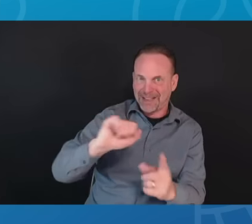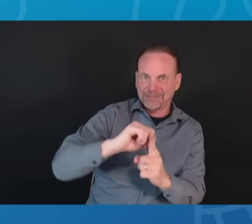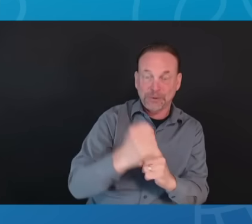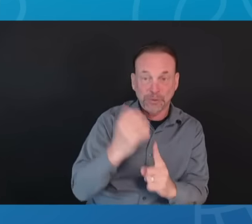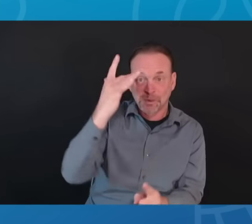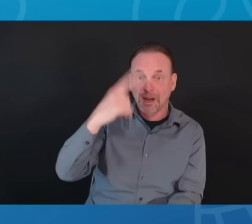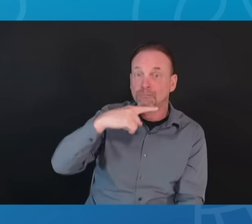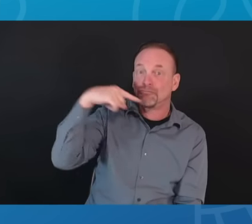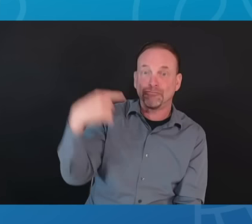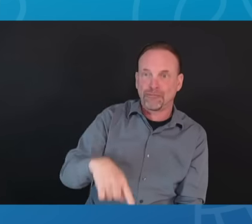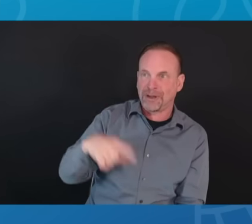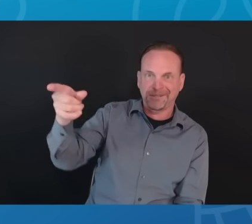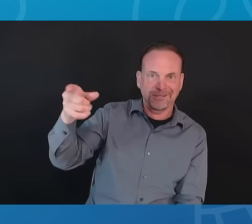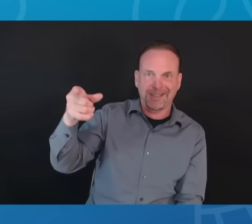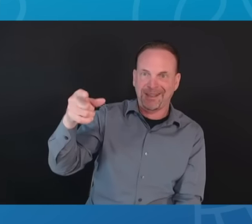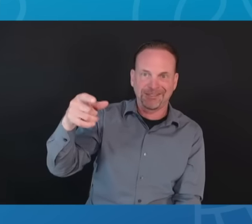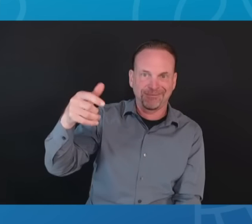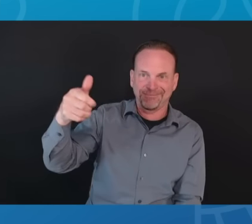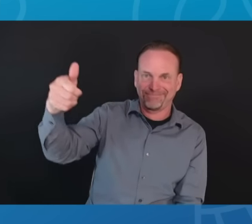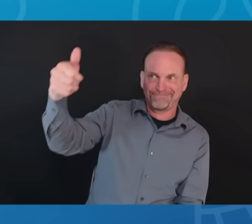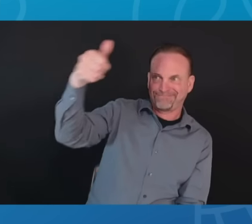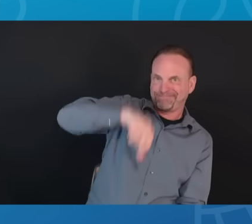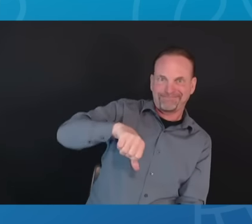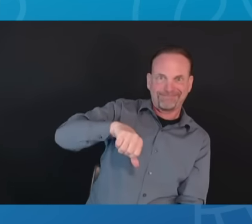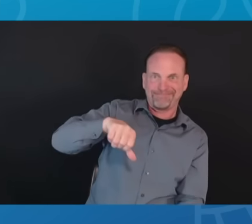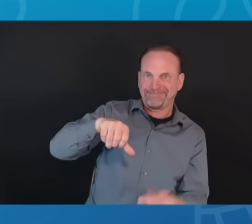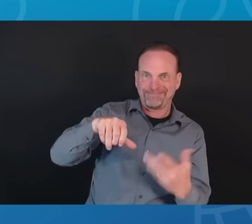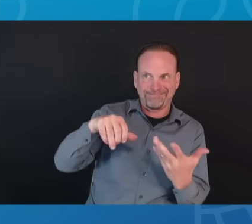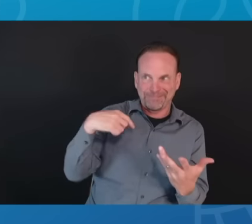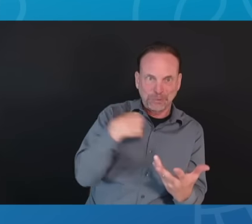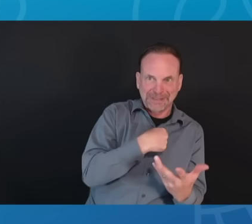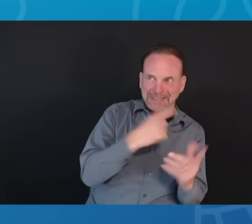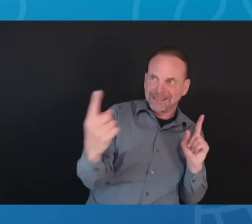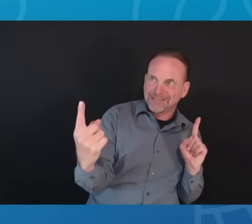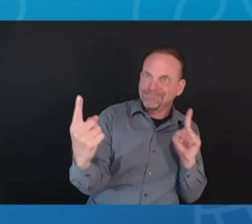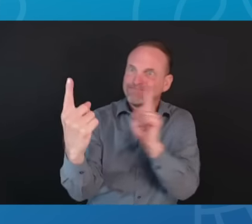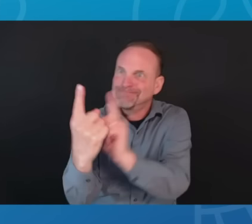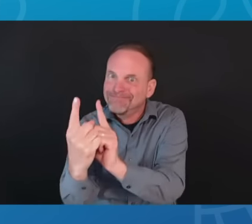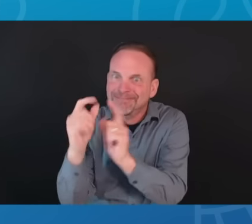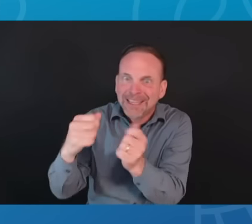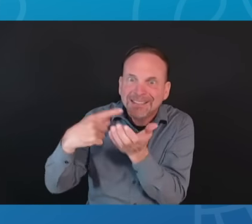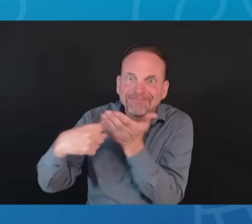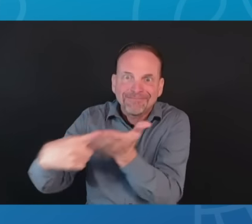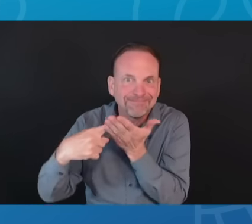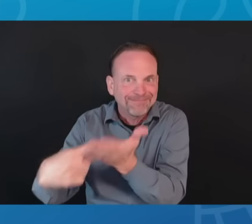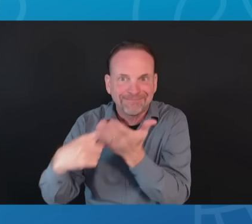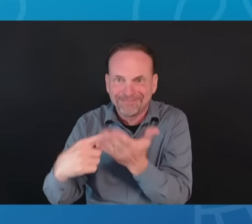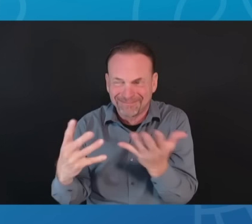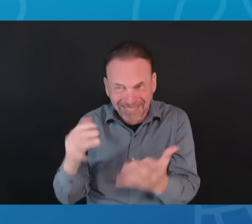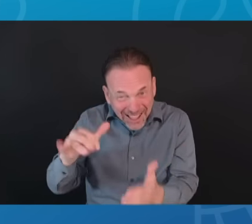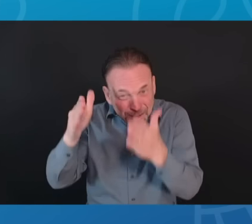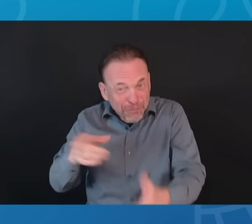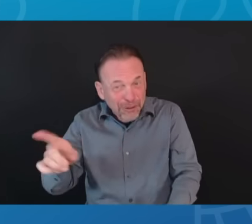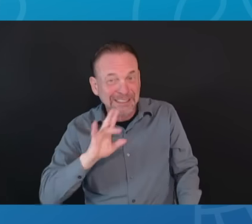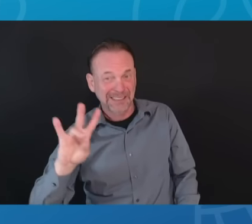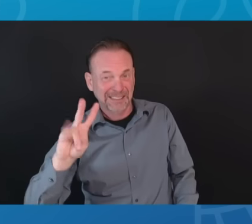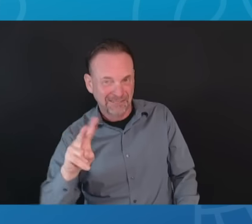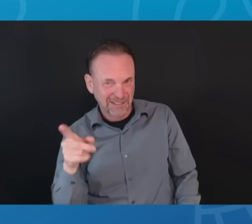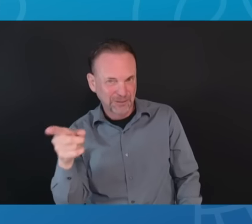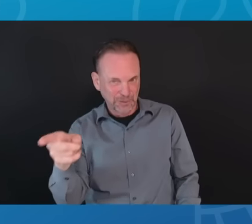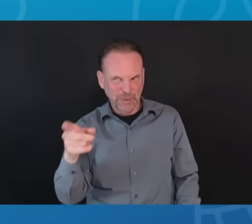though. The individual is 72 years old. He's been held in prison for 2 years. He was arrested in